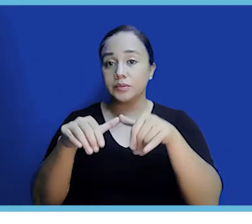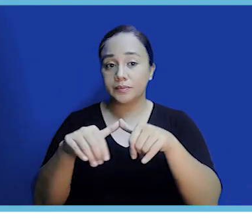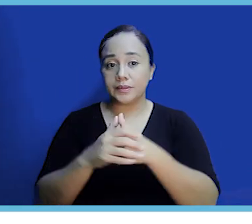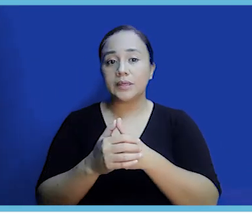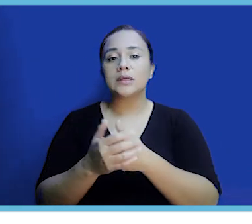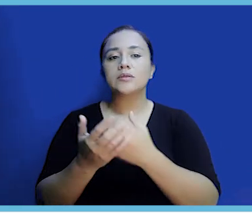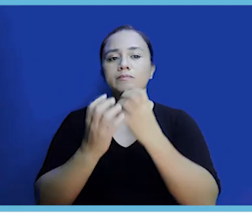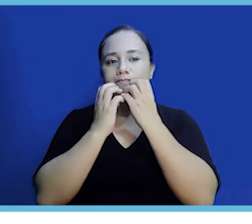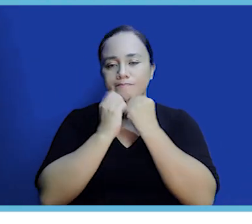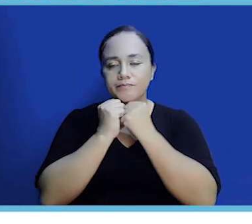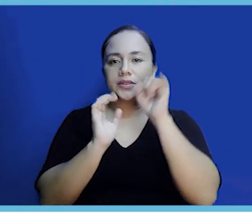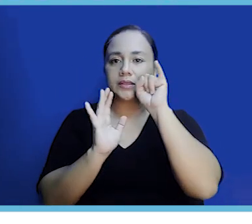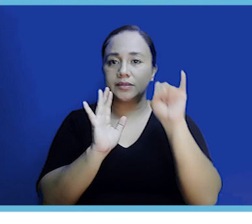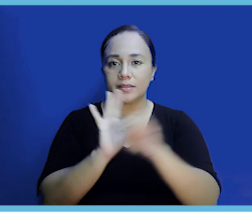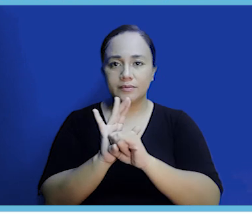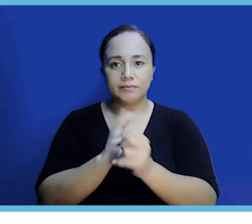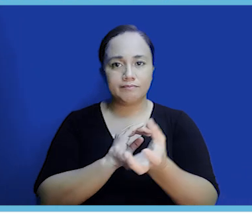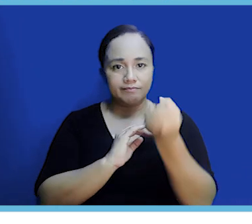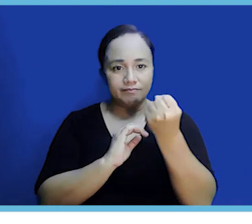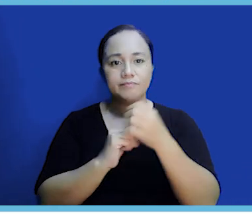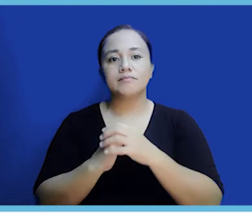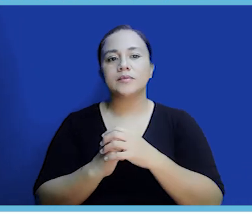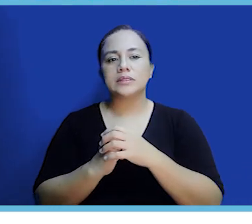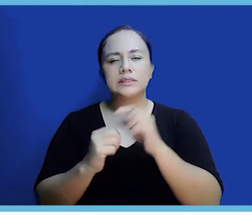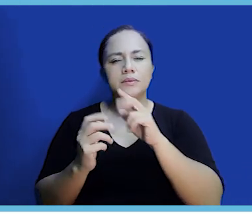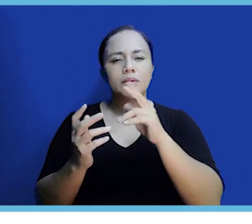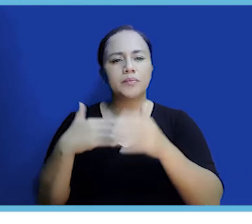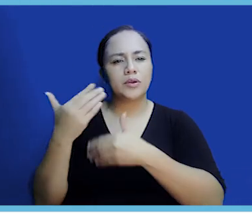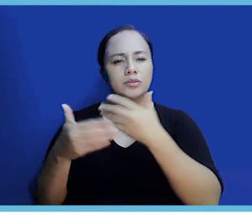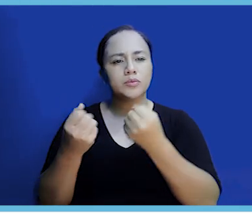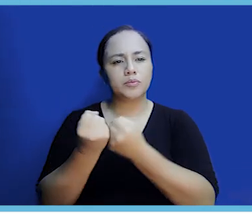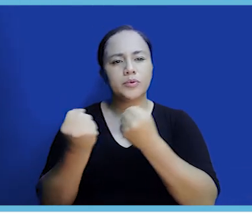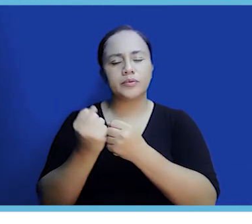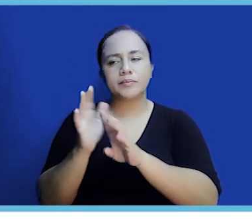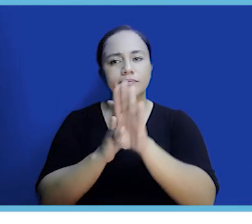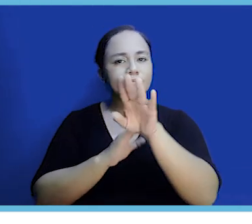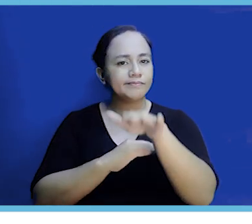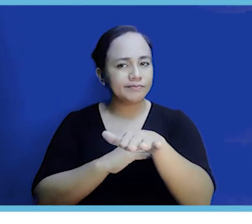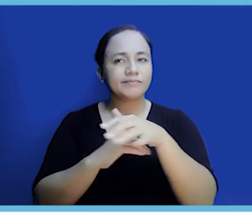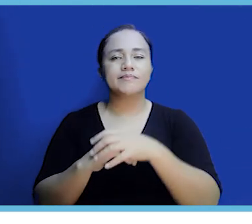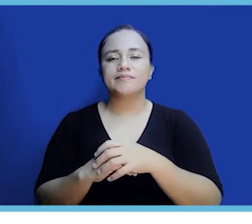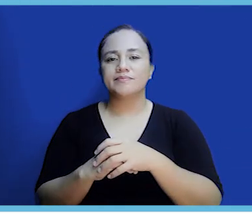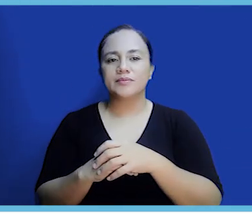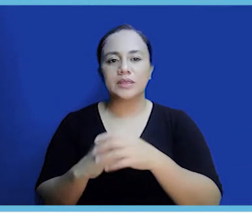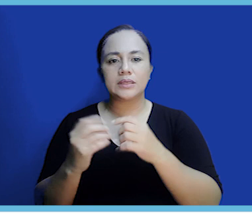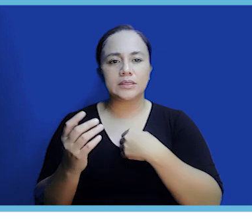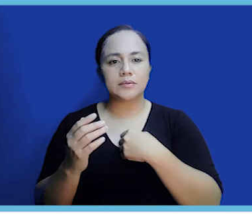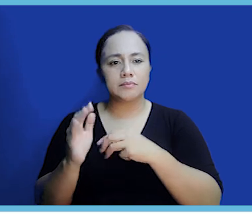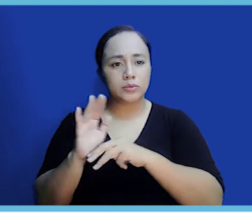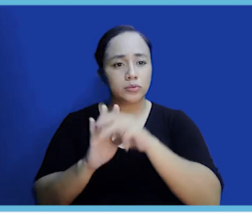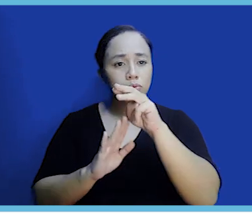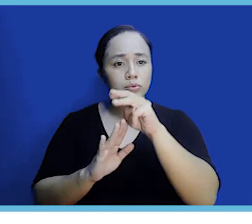of children with disabilities to preserve their identities. This is a process of supporting the development of a